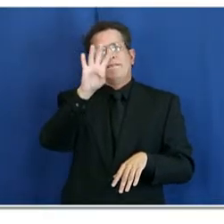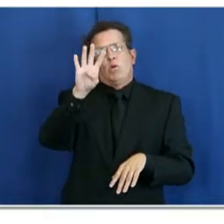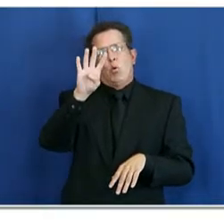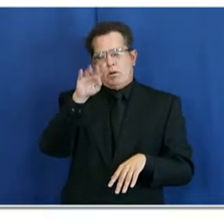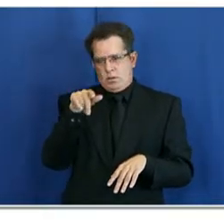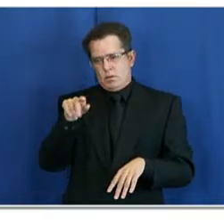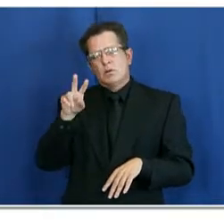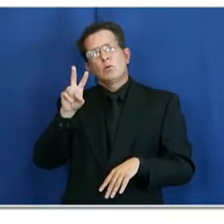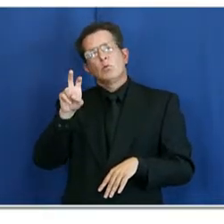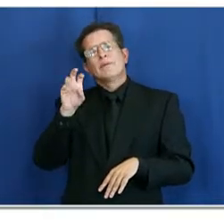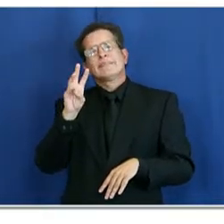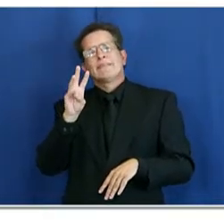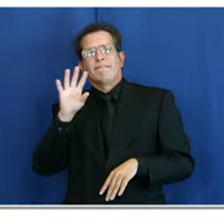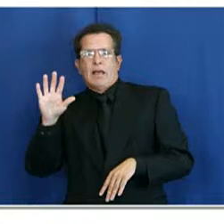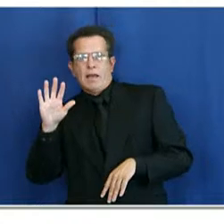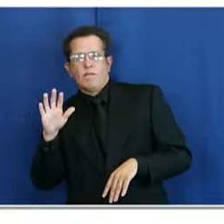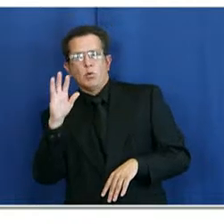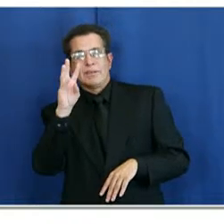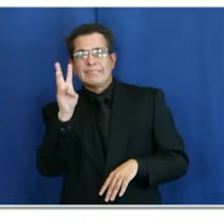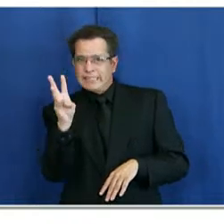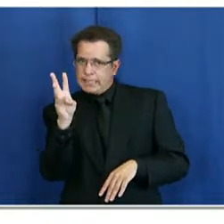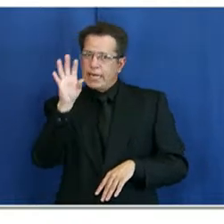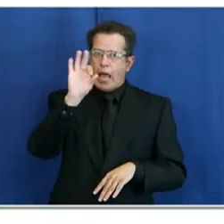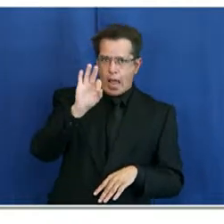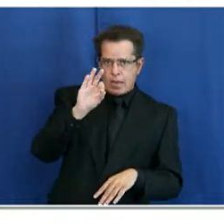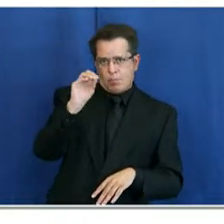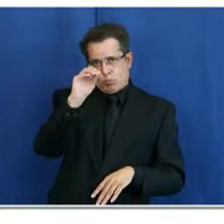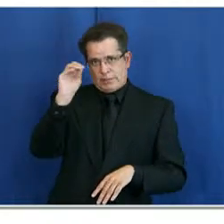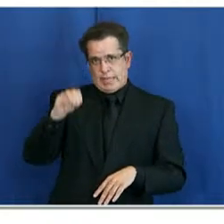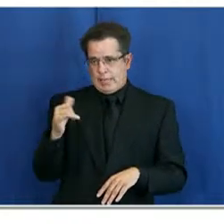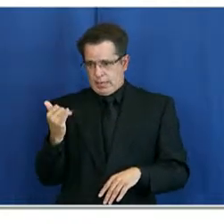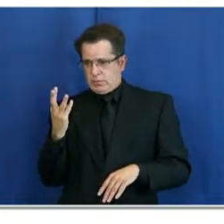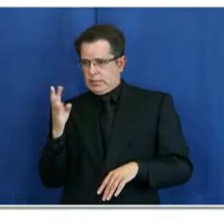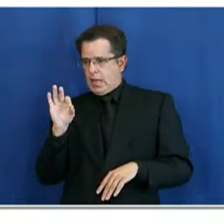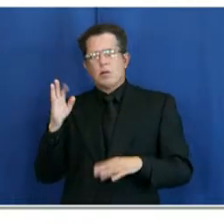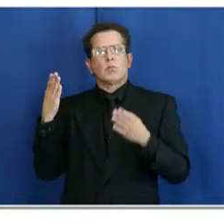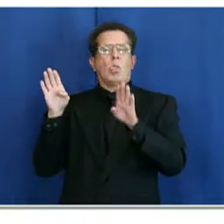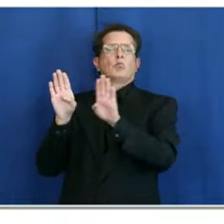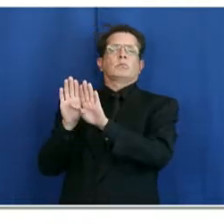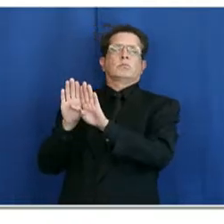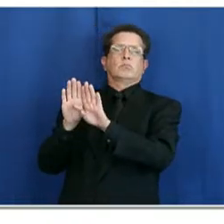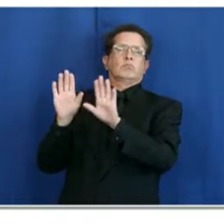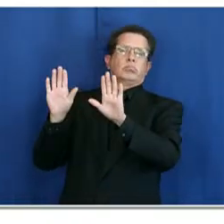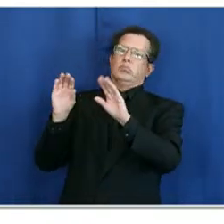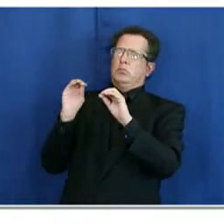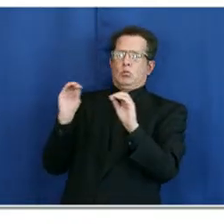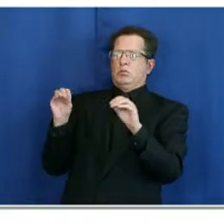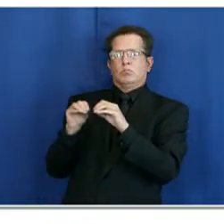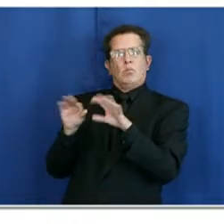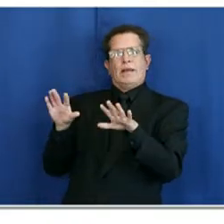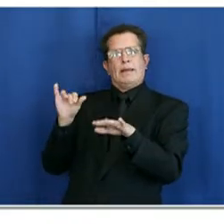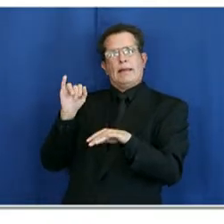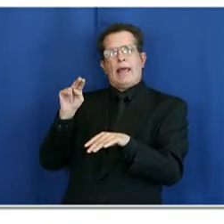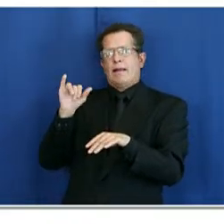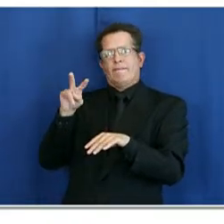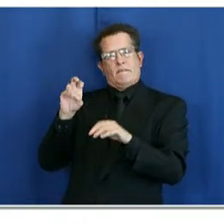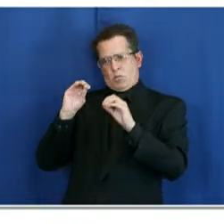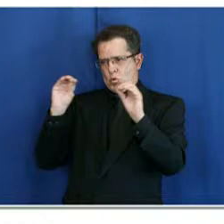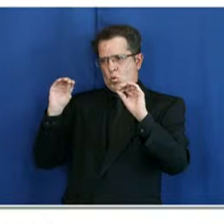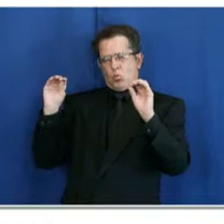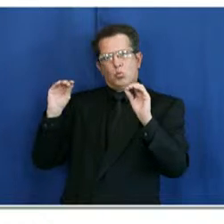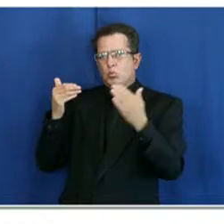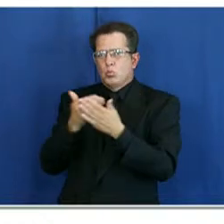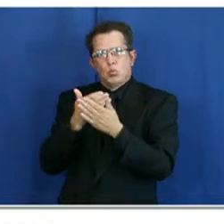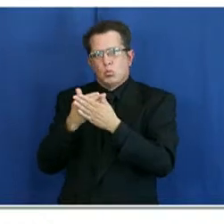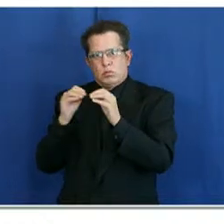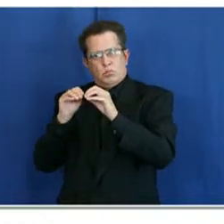outbreaks, 265 or 69% are currently closed or inactive outbreaks, meaning there have been